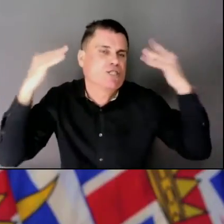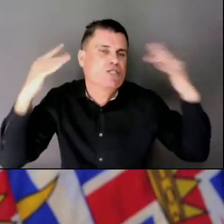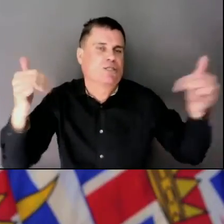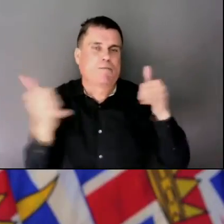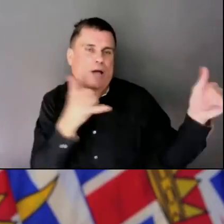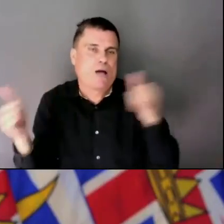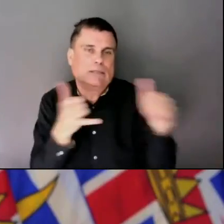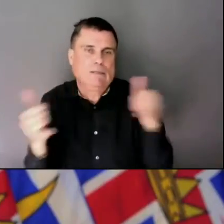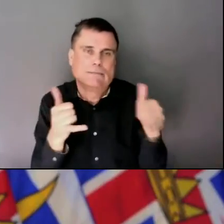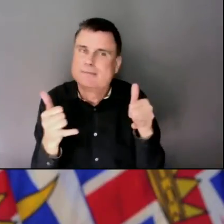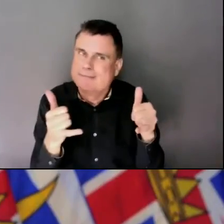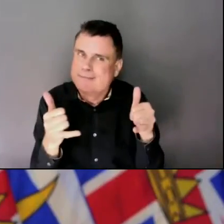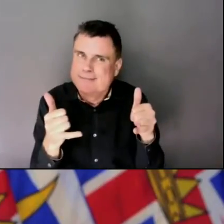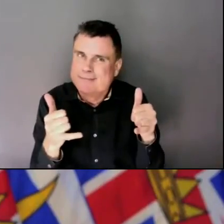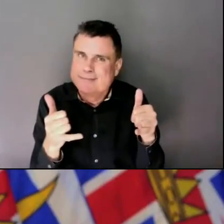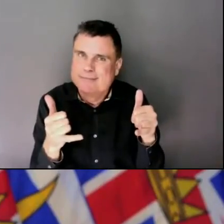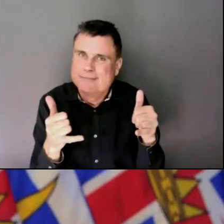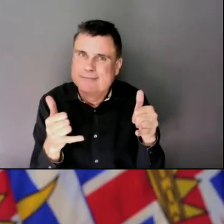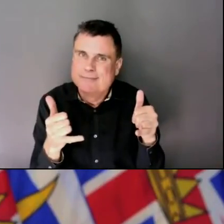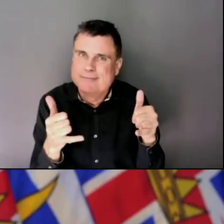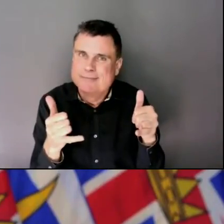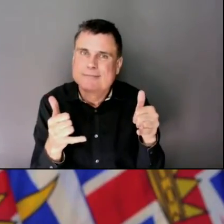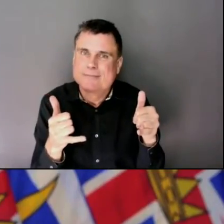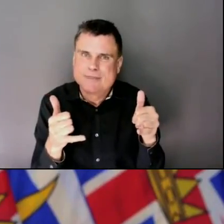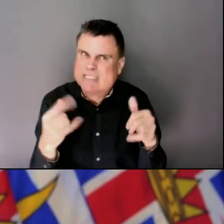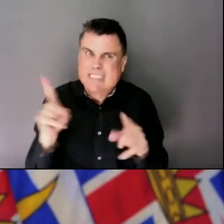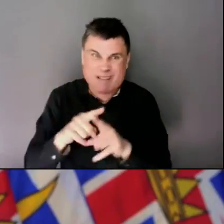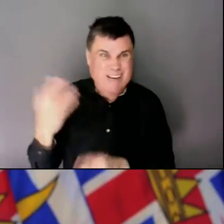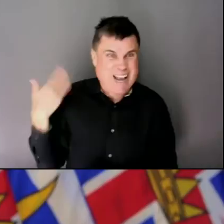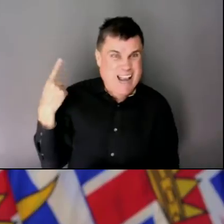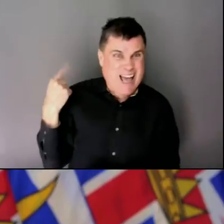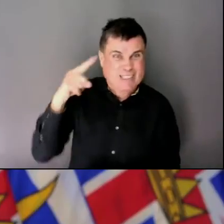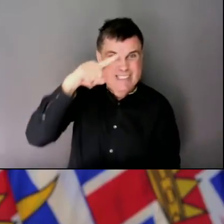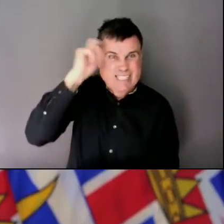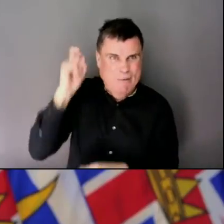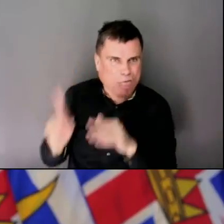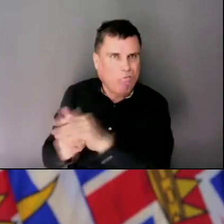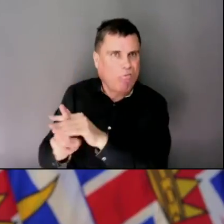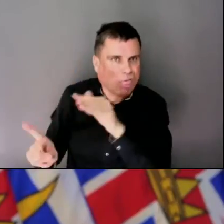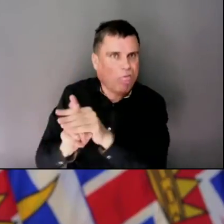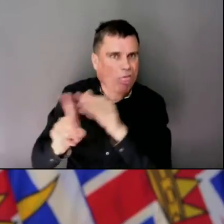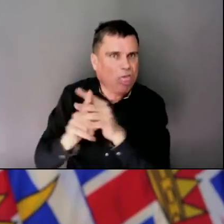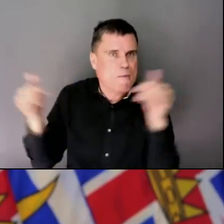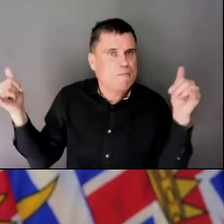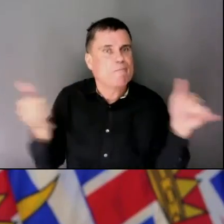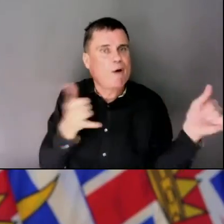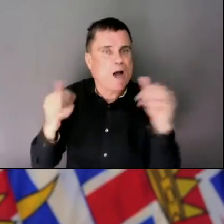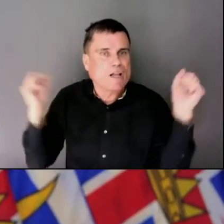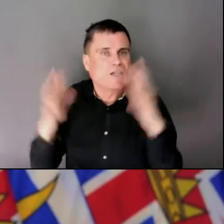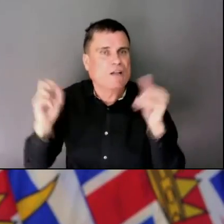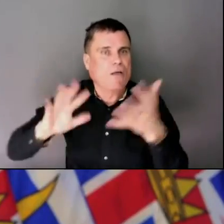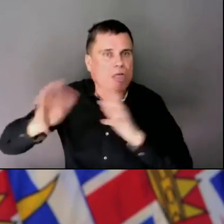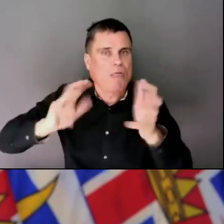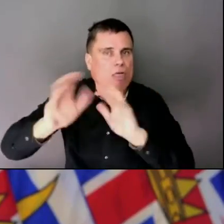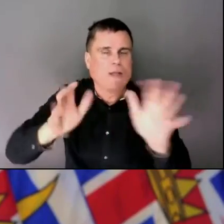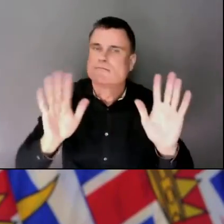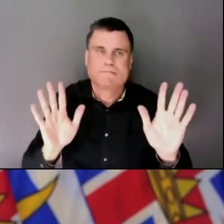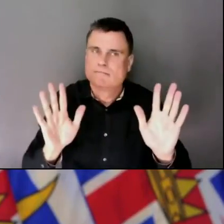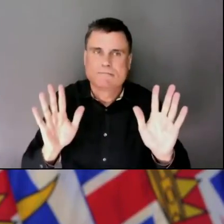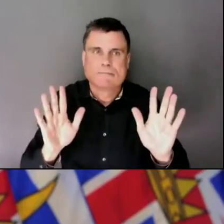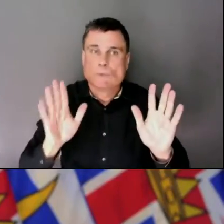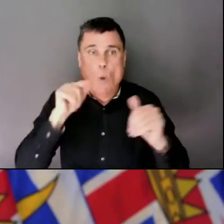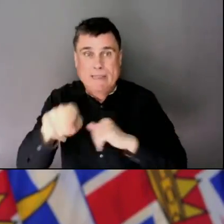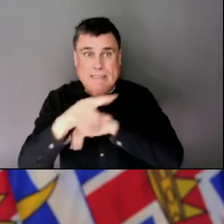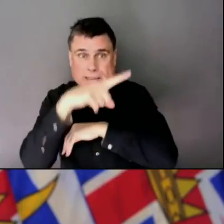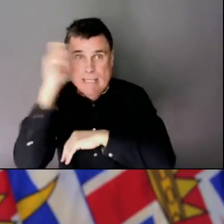the large spreading events in parts of our communities. But to be responsible, to continue to use